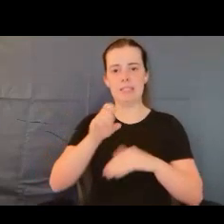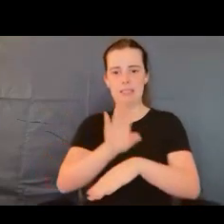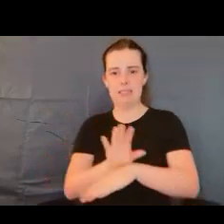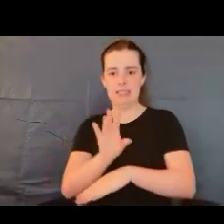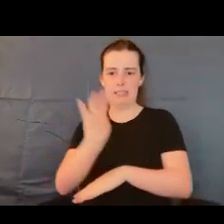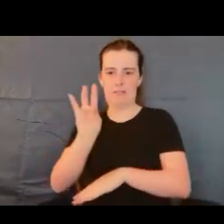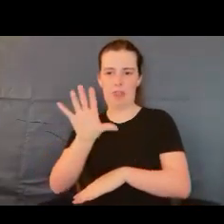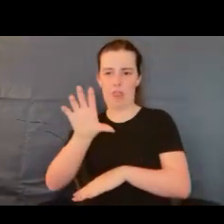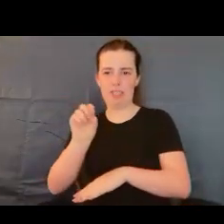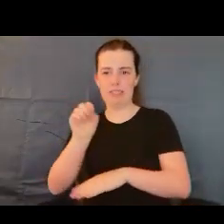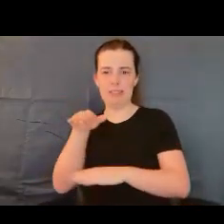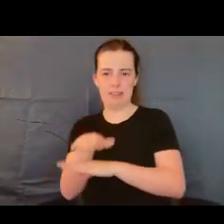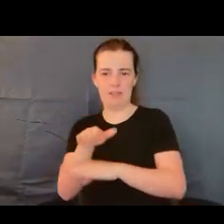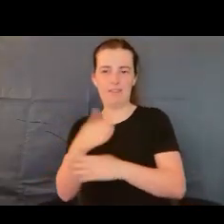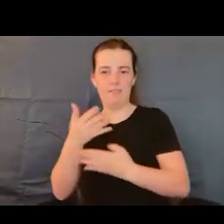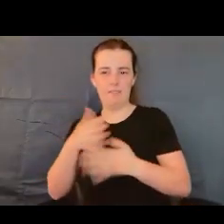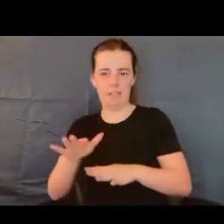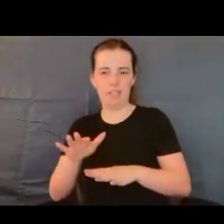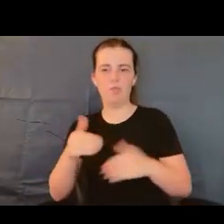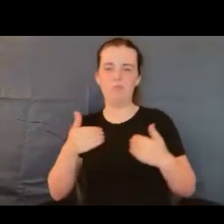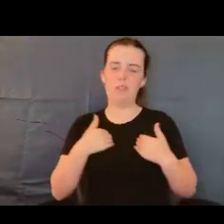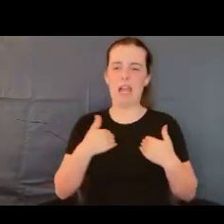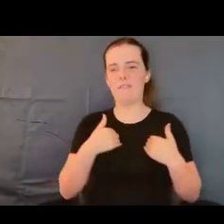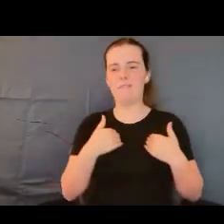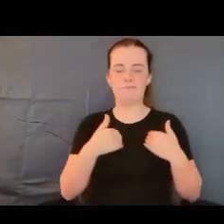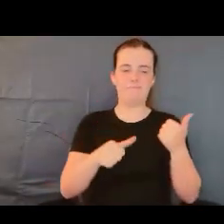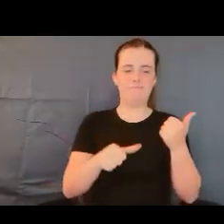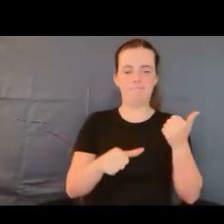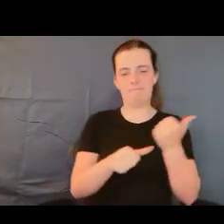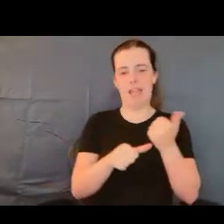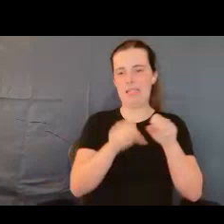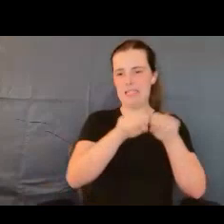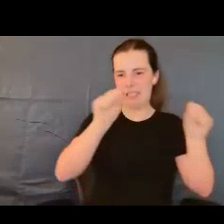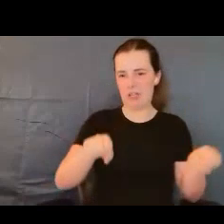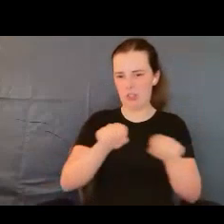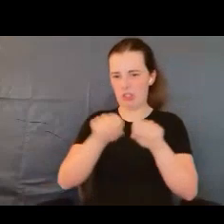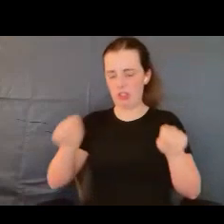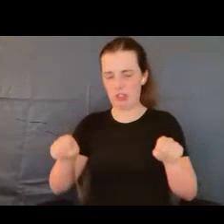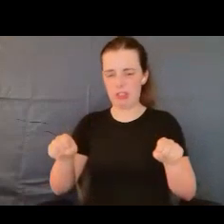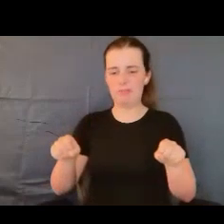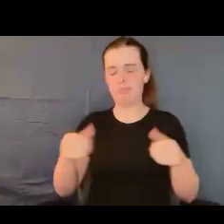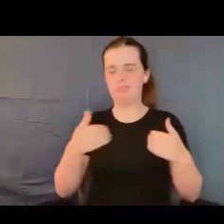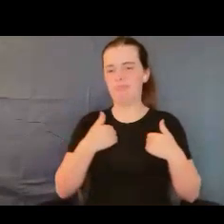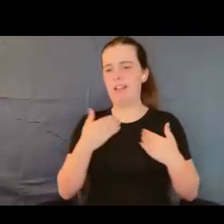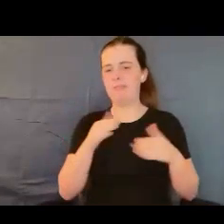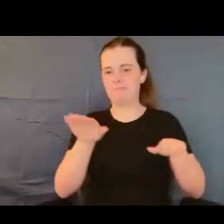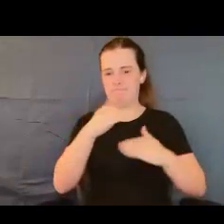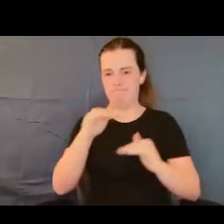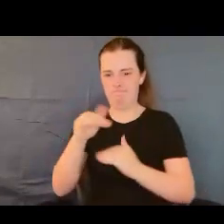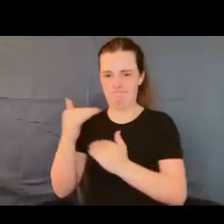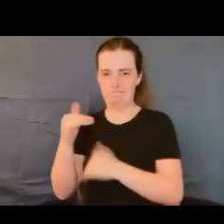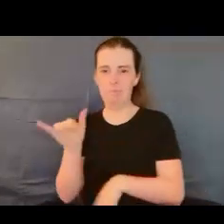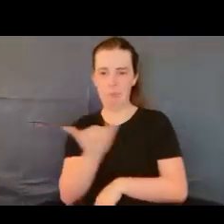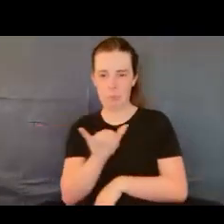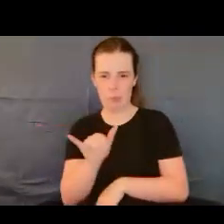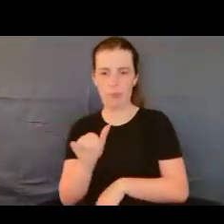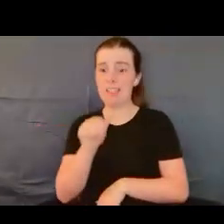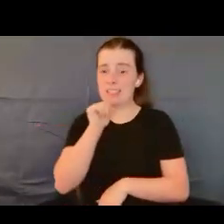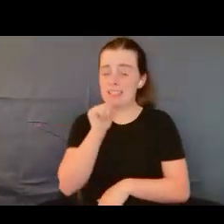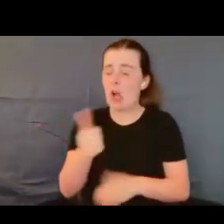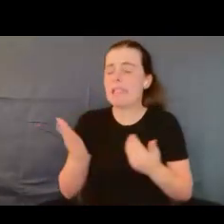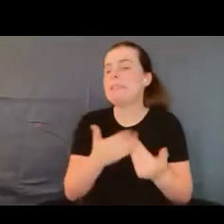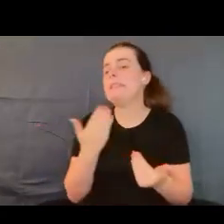cutoffs at aid stations along the way. So I think at a high level, just know that this course is not what I would consider a very runnable 50K. There are